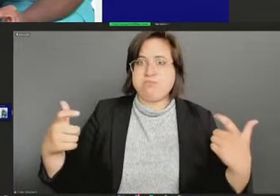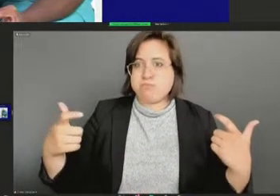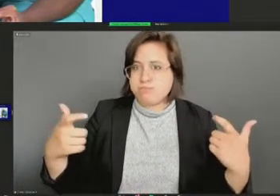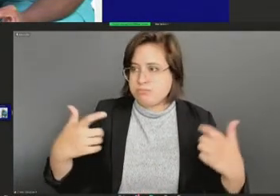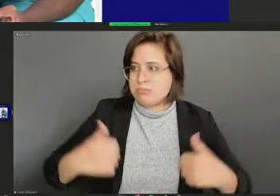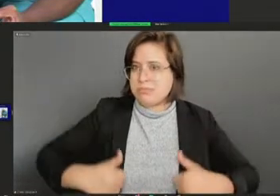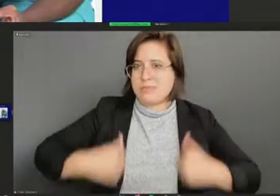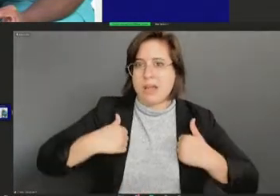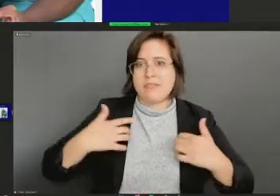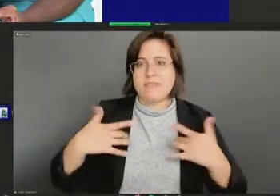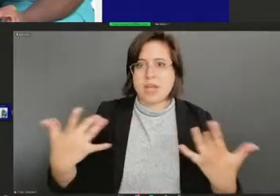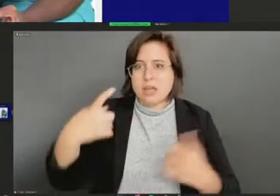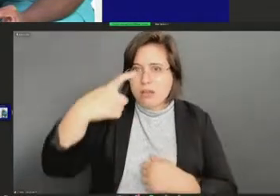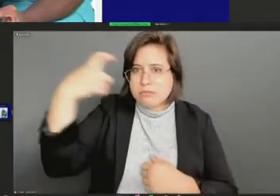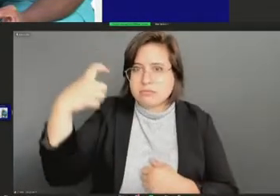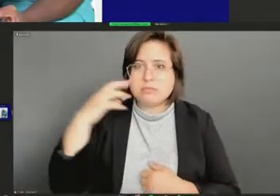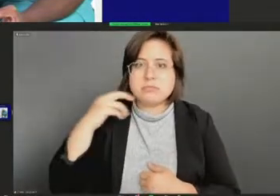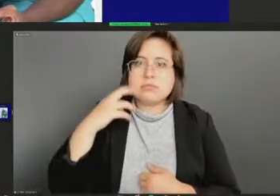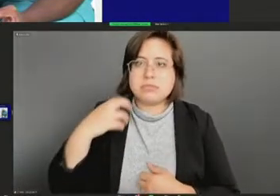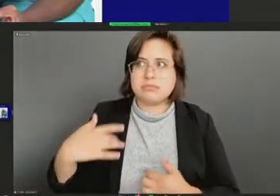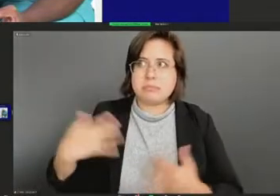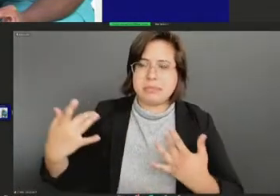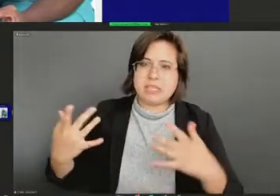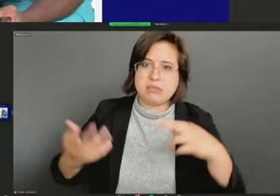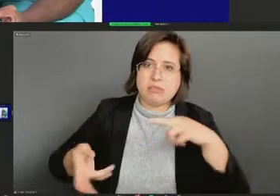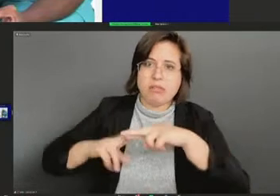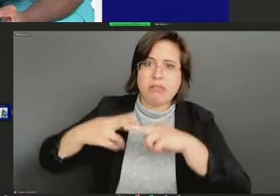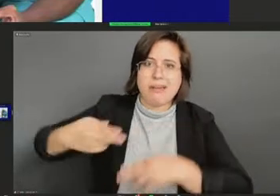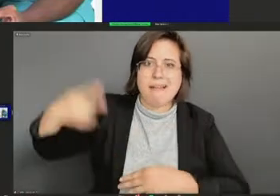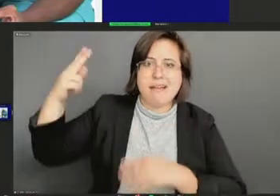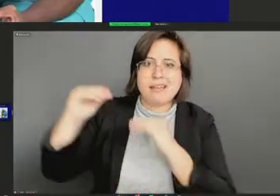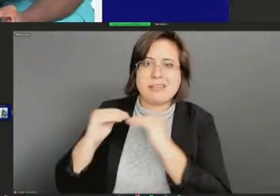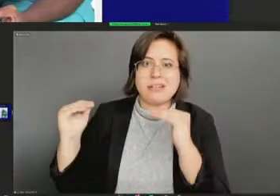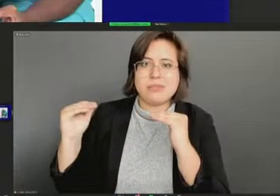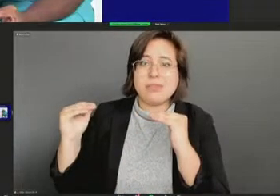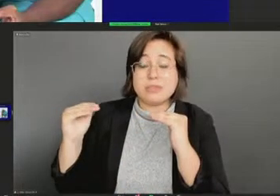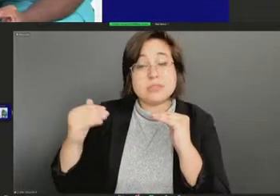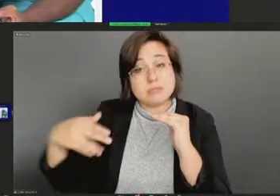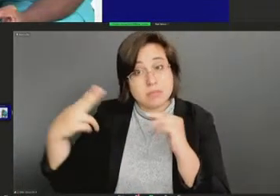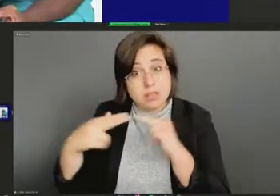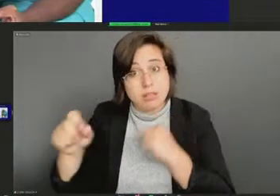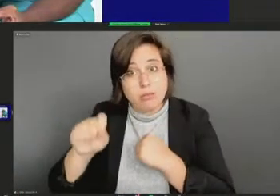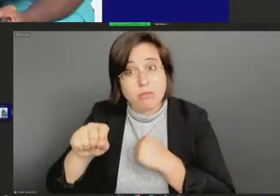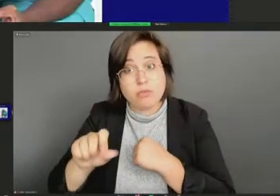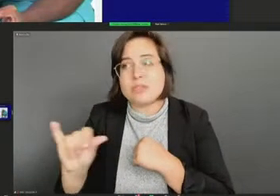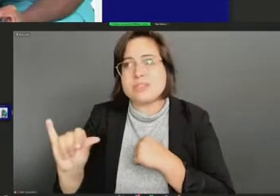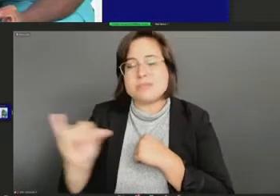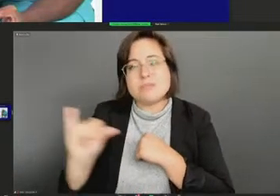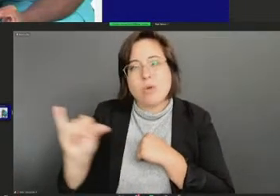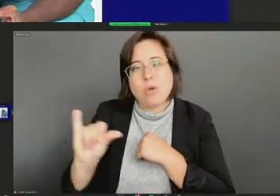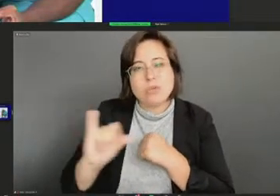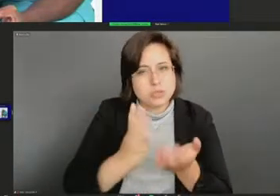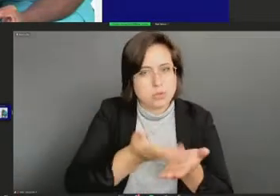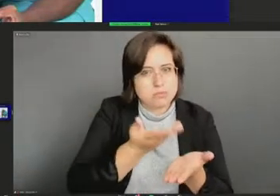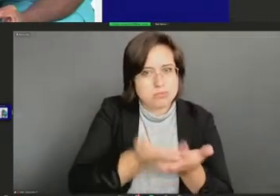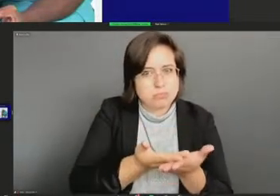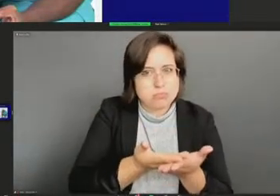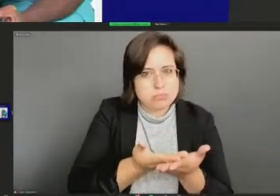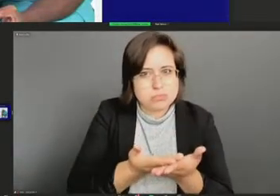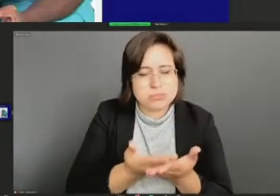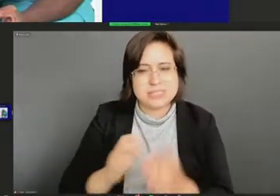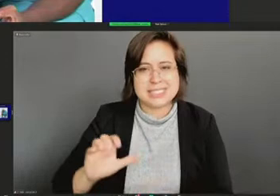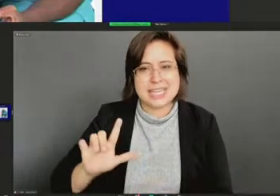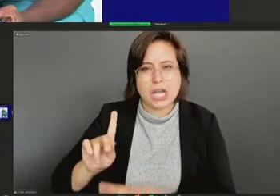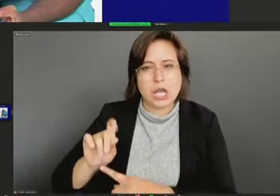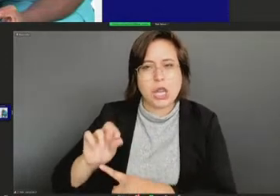traumatic experiences, they have higher levels of them. Not only do they have higher levels of them, some of our work suggests they have greater clustering of